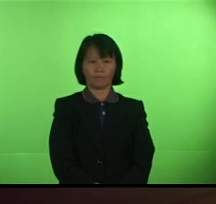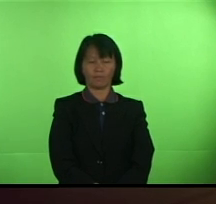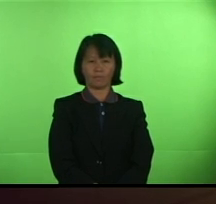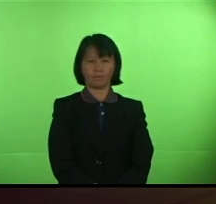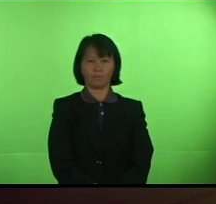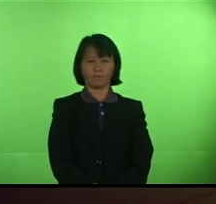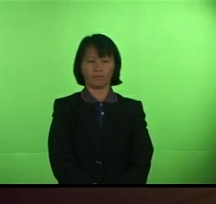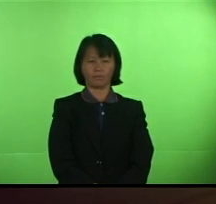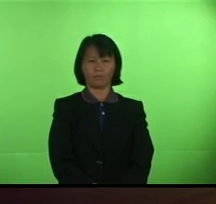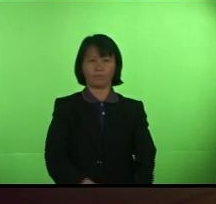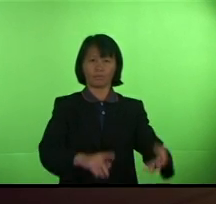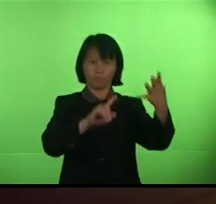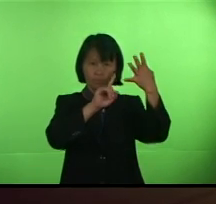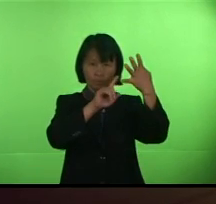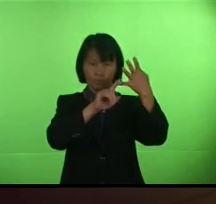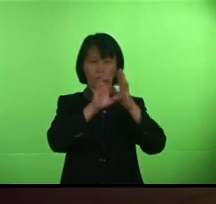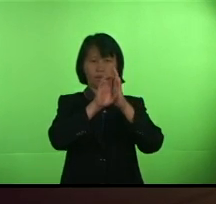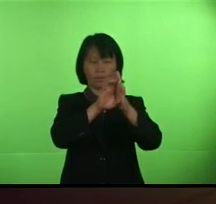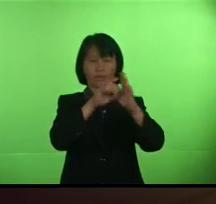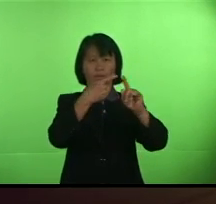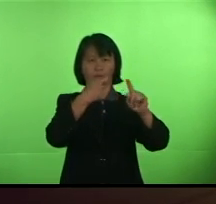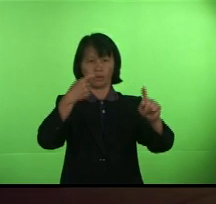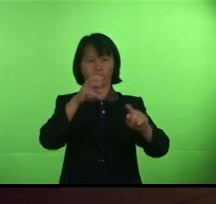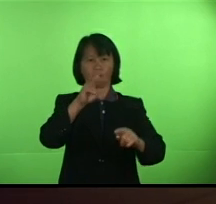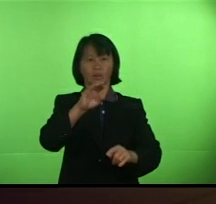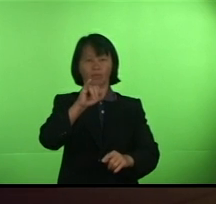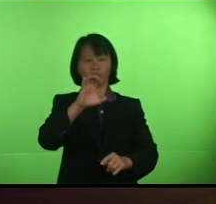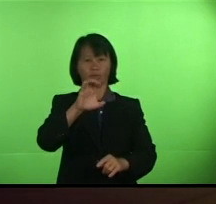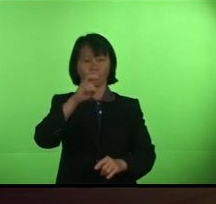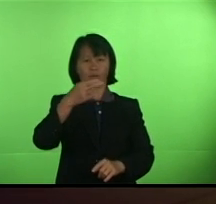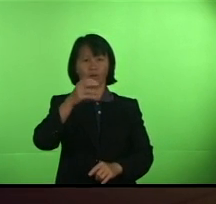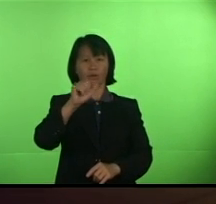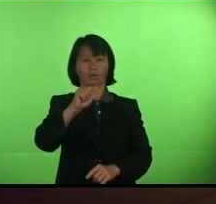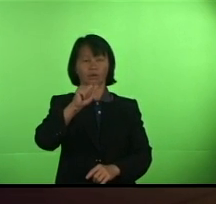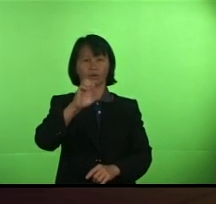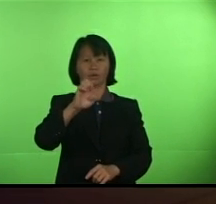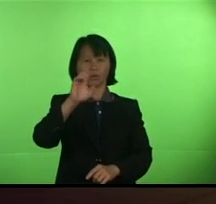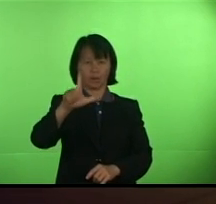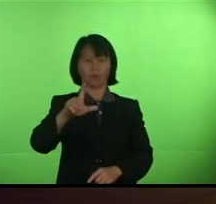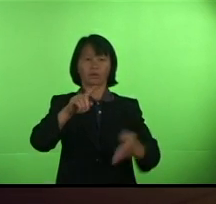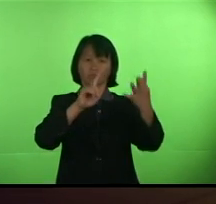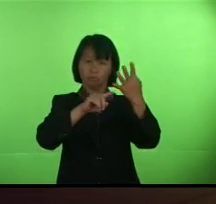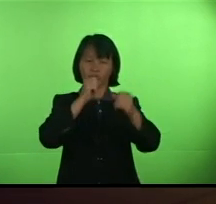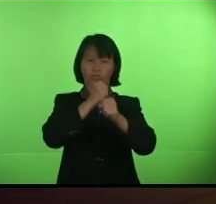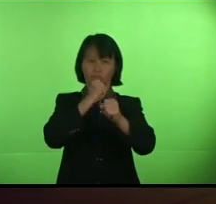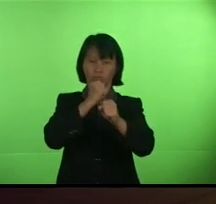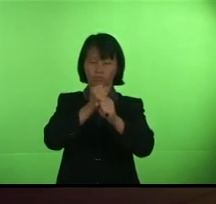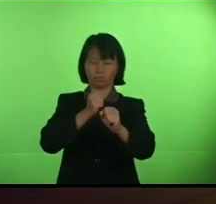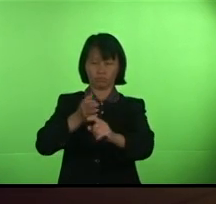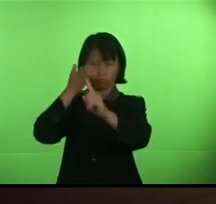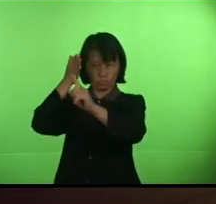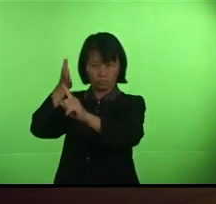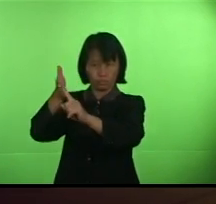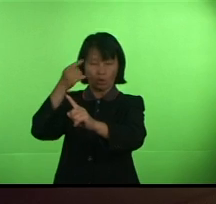Students, the fourth model is by Michael Polanyi, and his work contributed significantly to